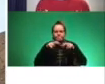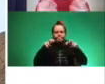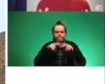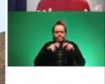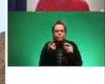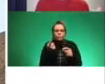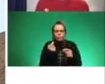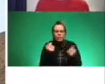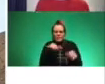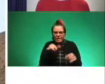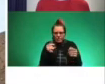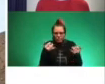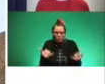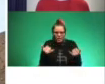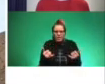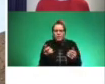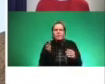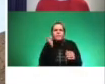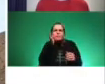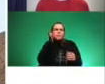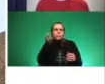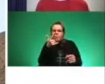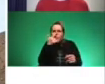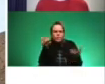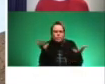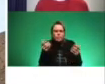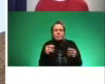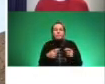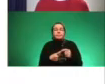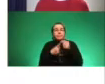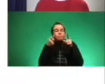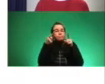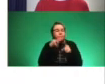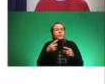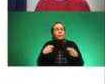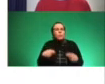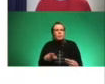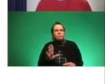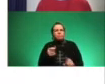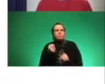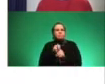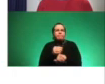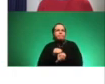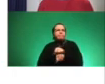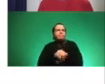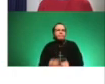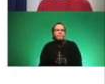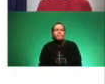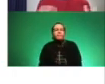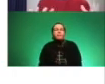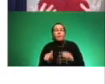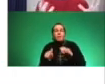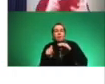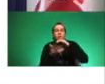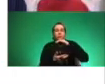like today and what it could be like in the near future, especially when it comes to human impacts. So Antarctica,